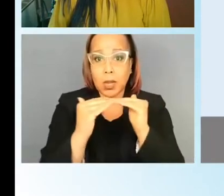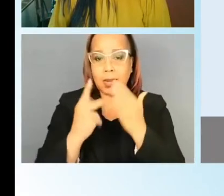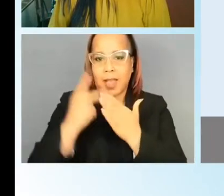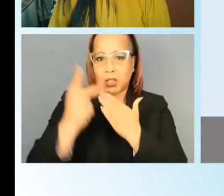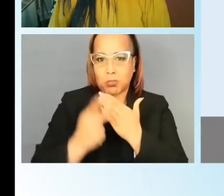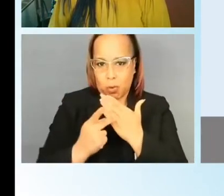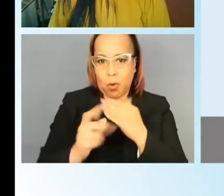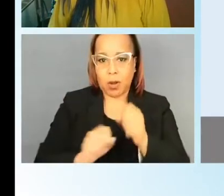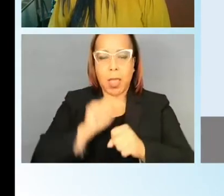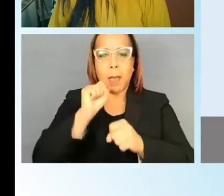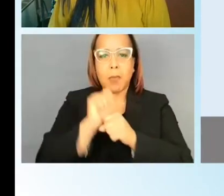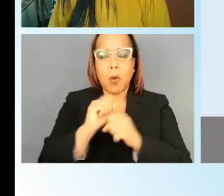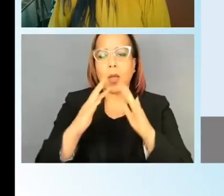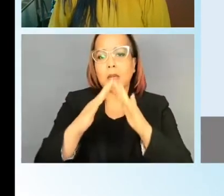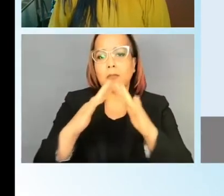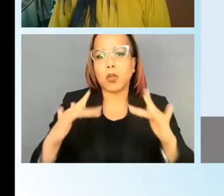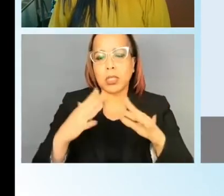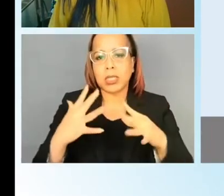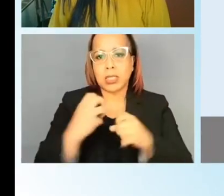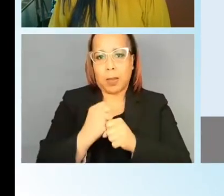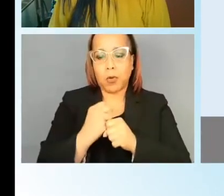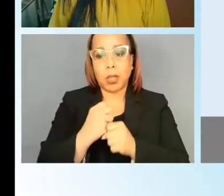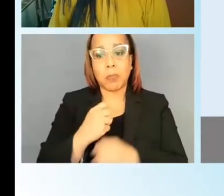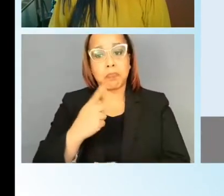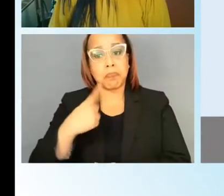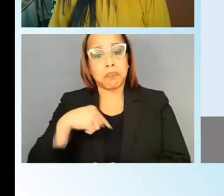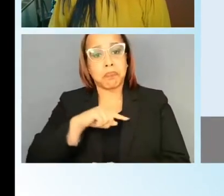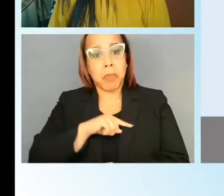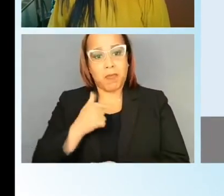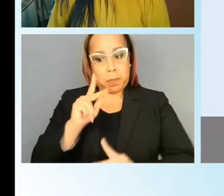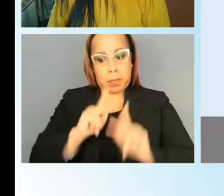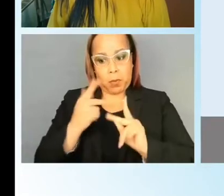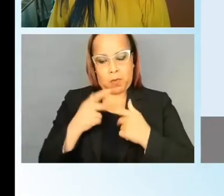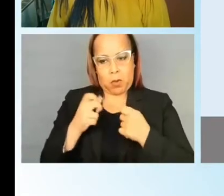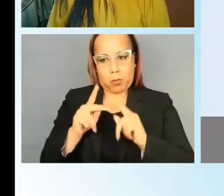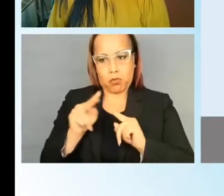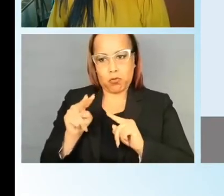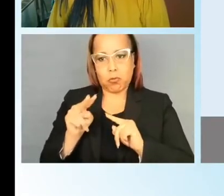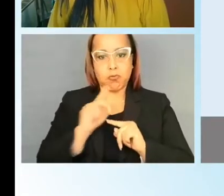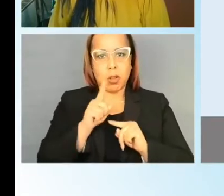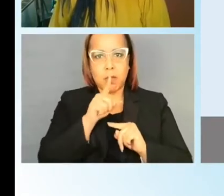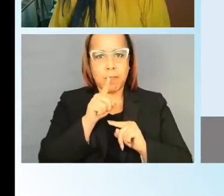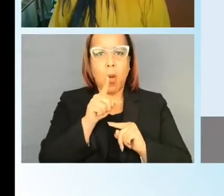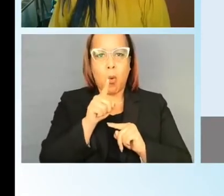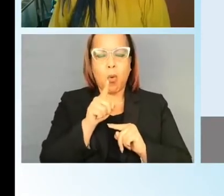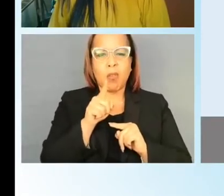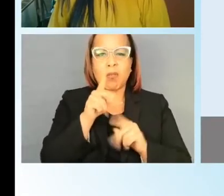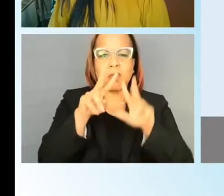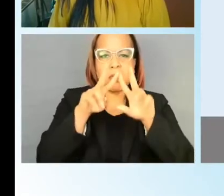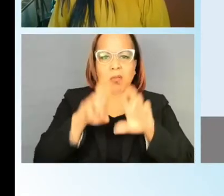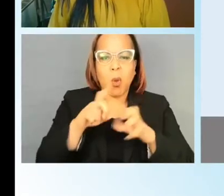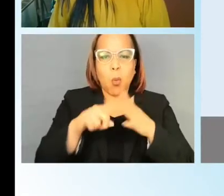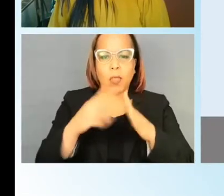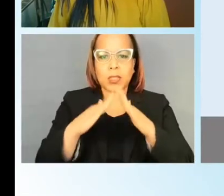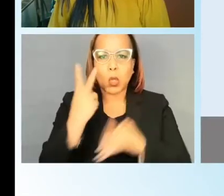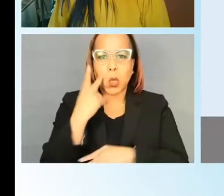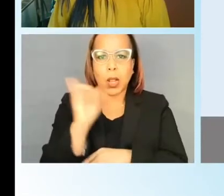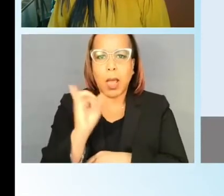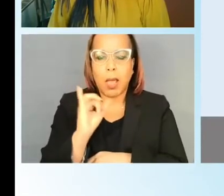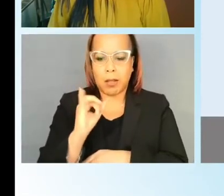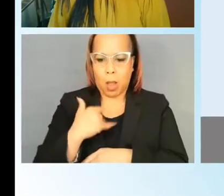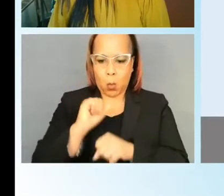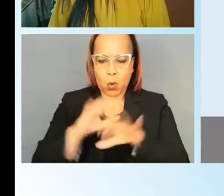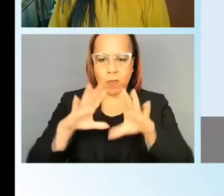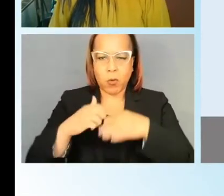employee diversity summary, gives people an opportunity to kind of break down what does the city look like? What does our workforce look